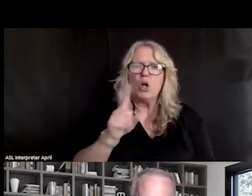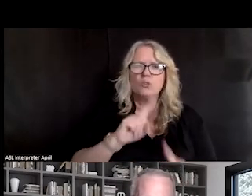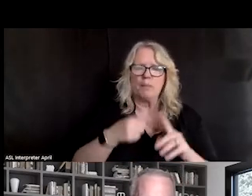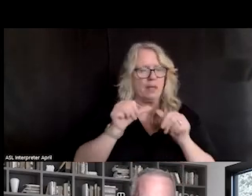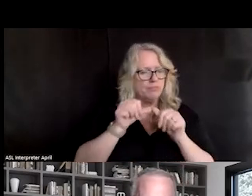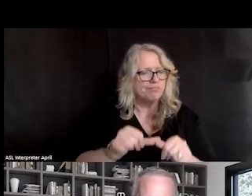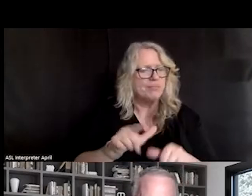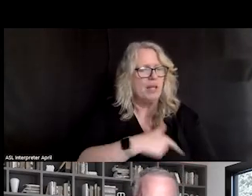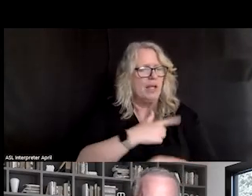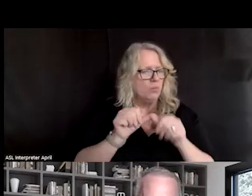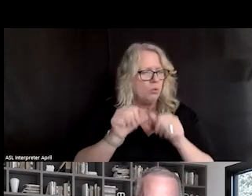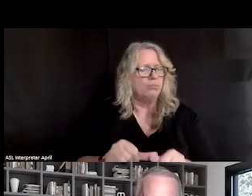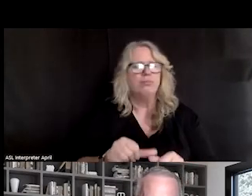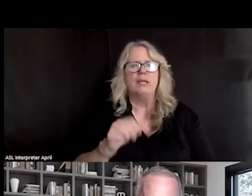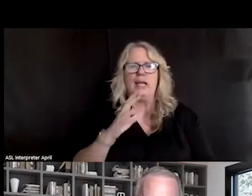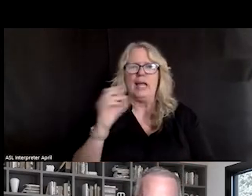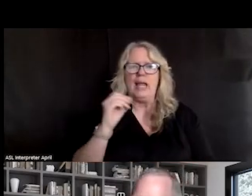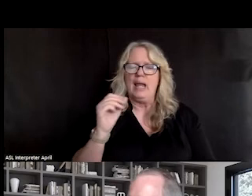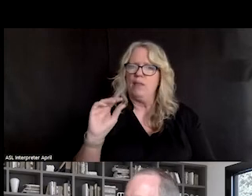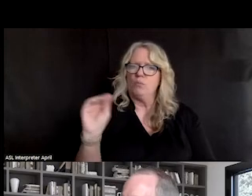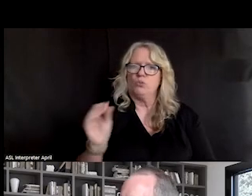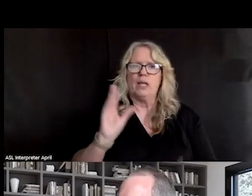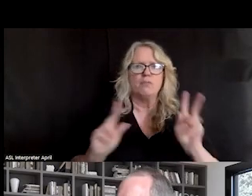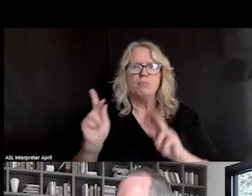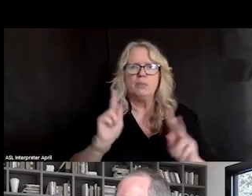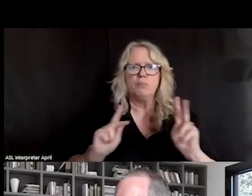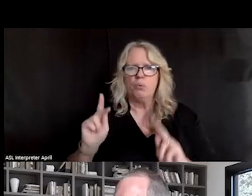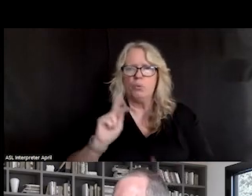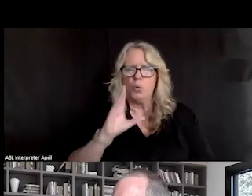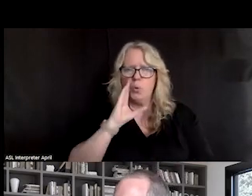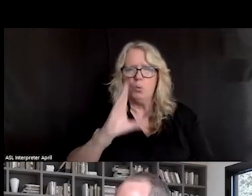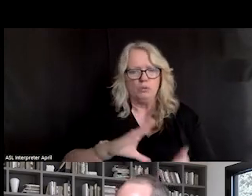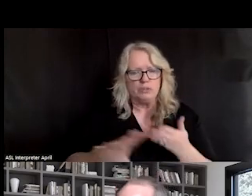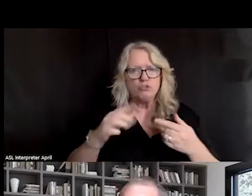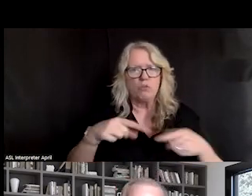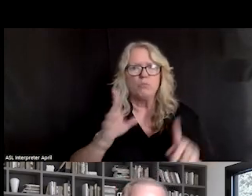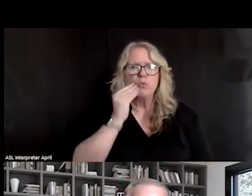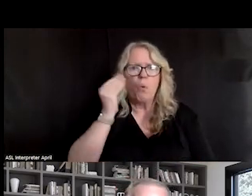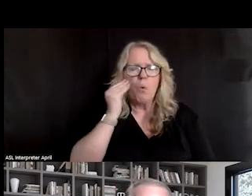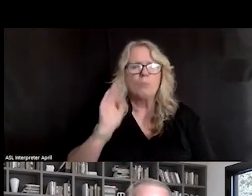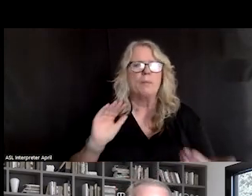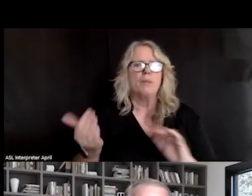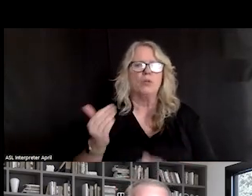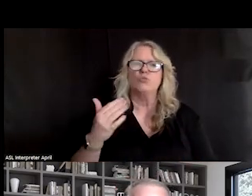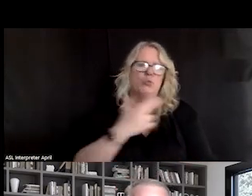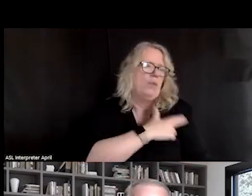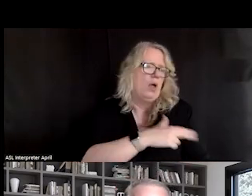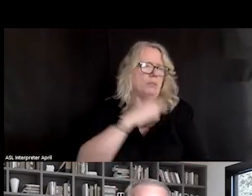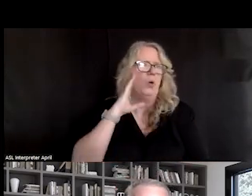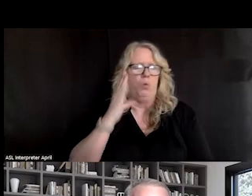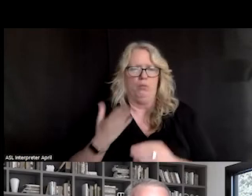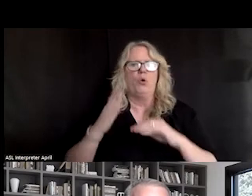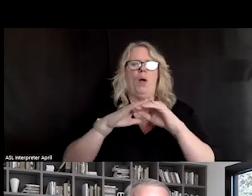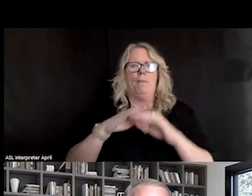goes down, and the percent of people that you can discharge home and versus a hospital goes up.